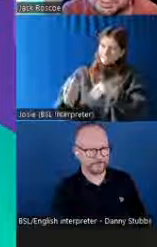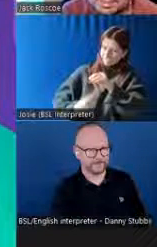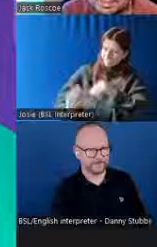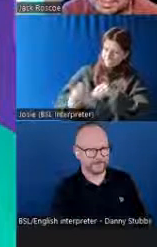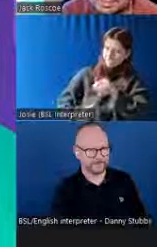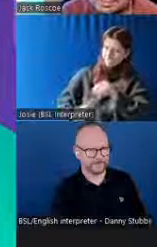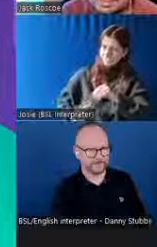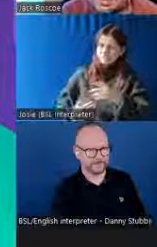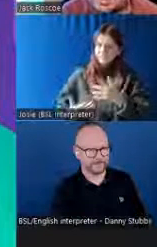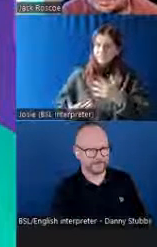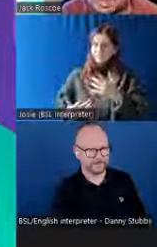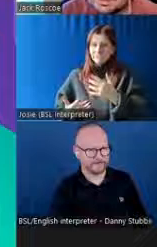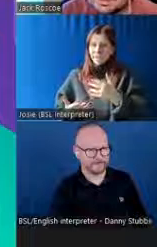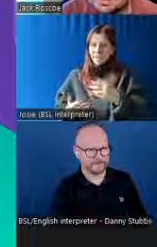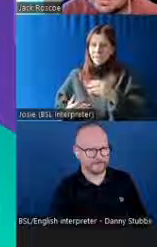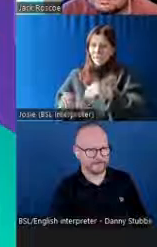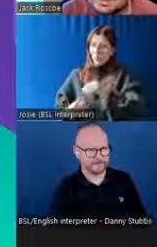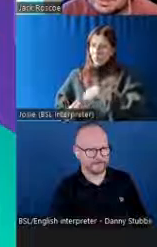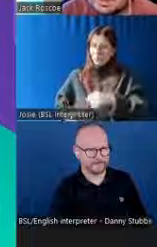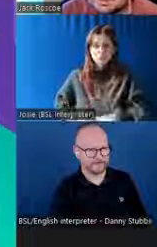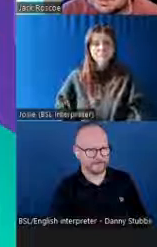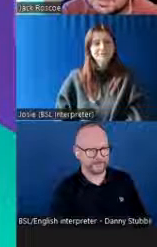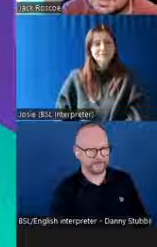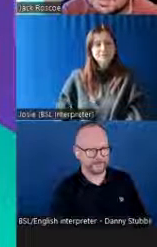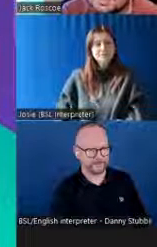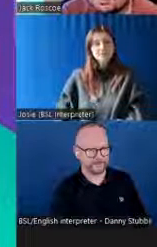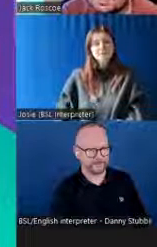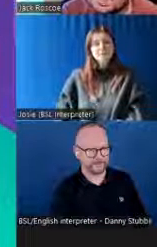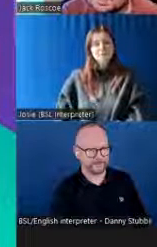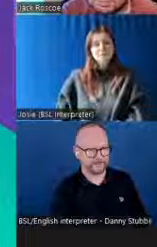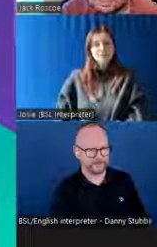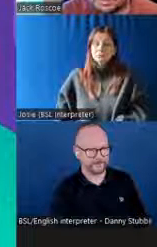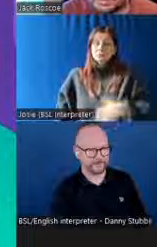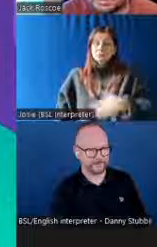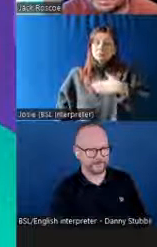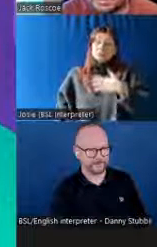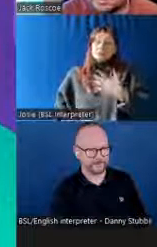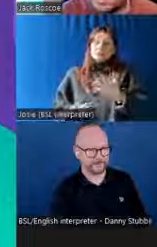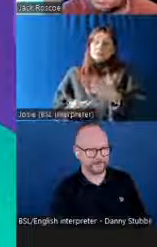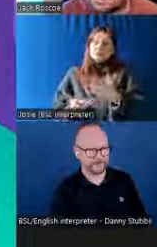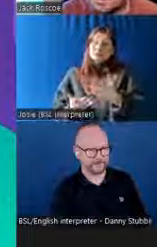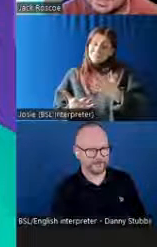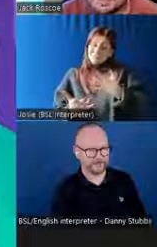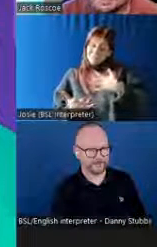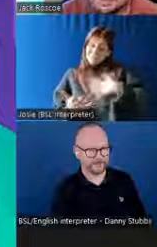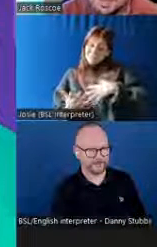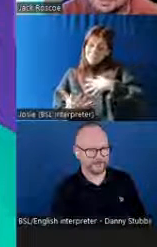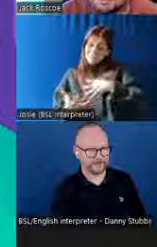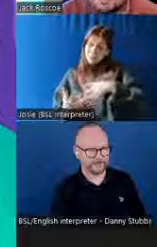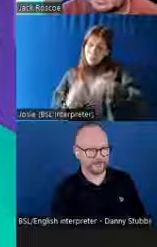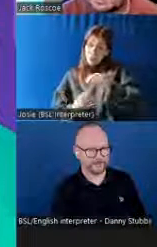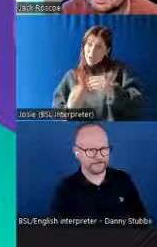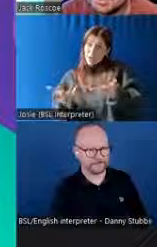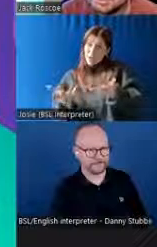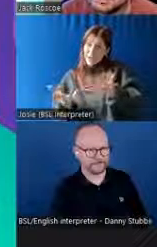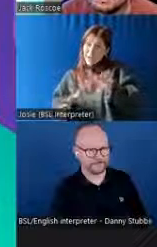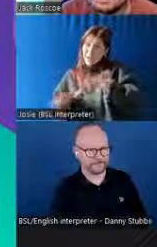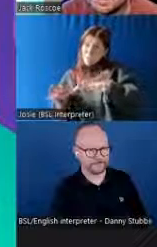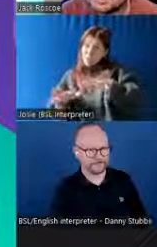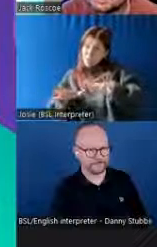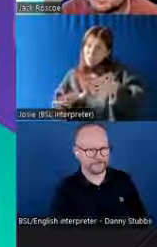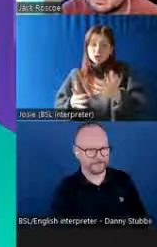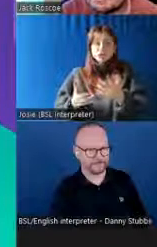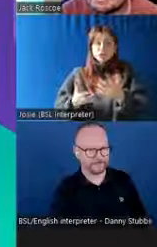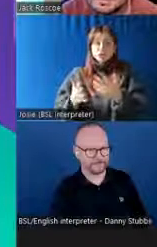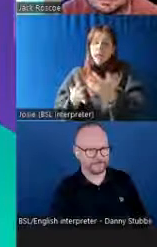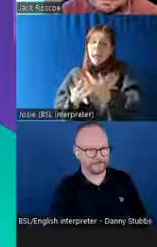enough counting data to stitch together visitor counts, working out rough averages that might be expected each day based on the weather, the